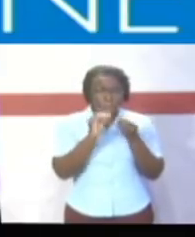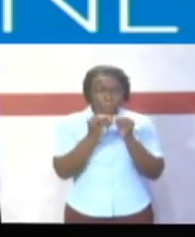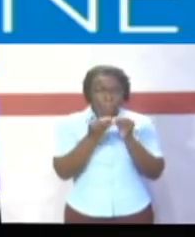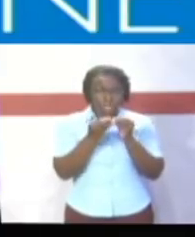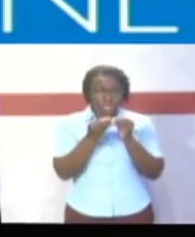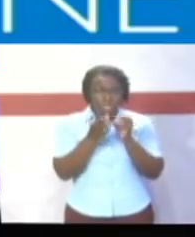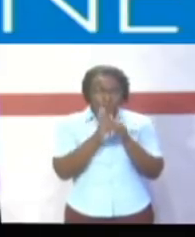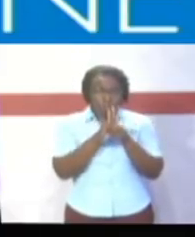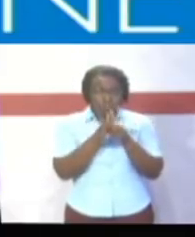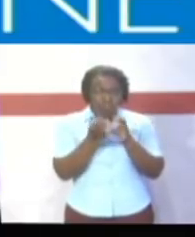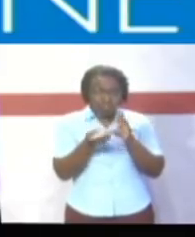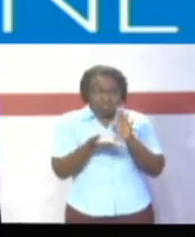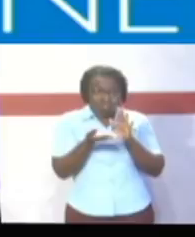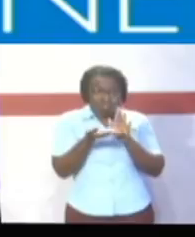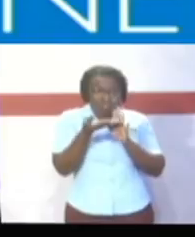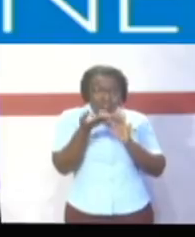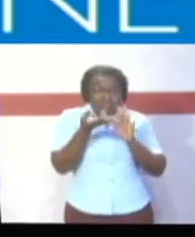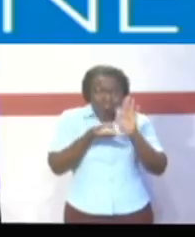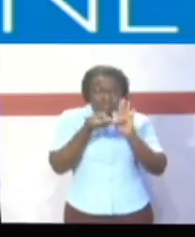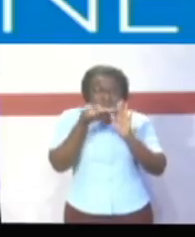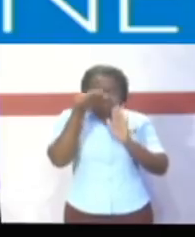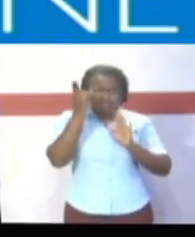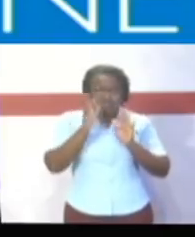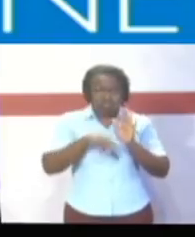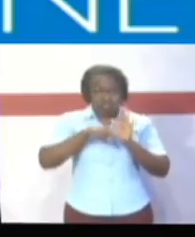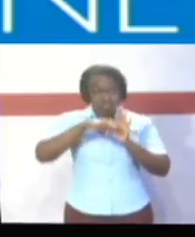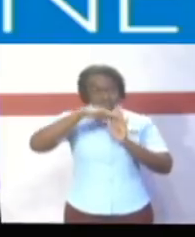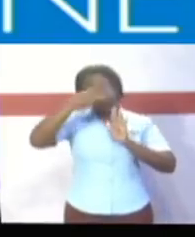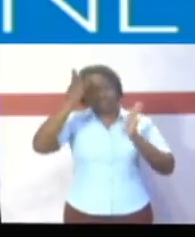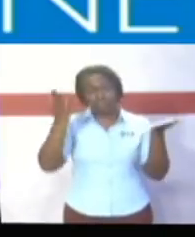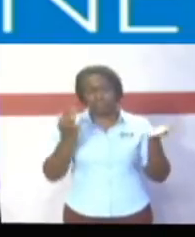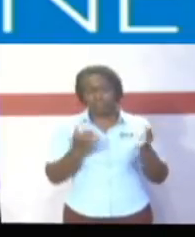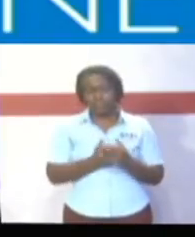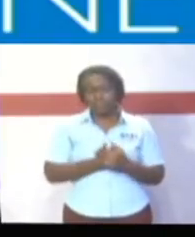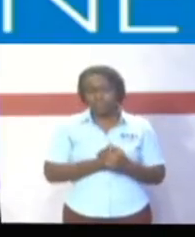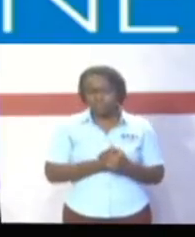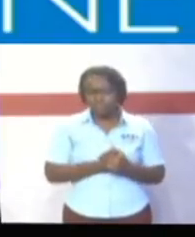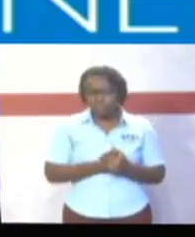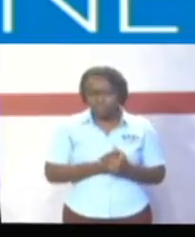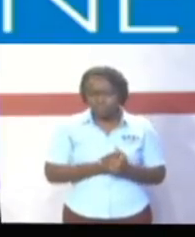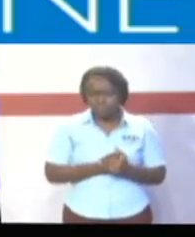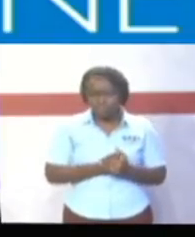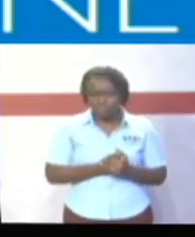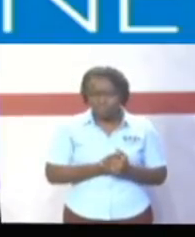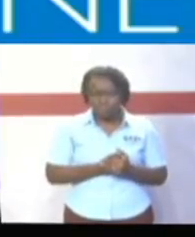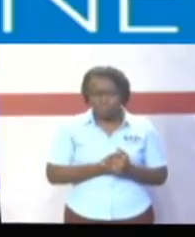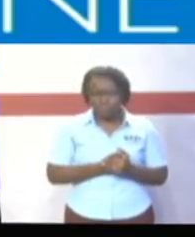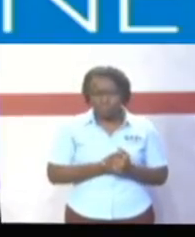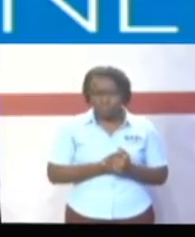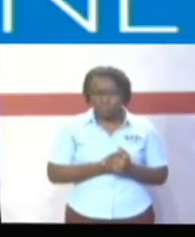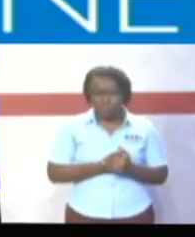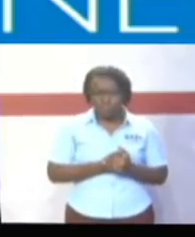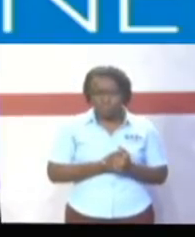Europe, for example, they are now going into more lockdown where the population,